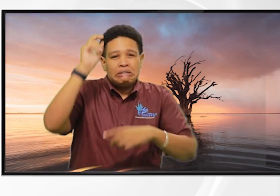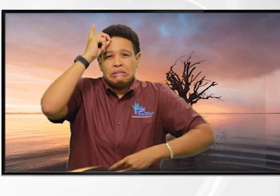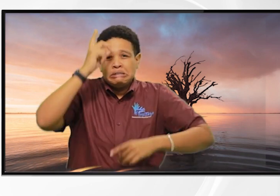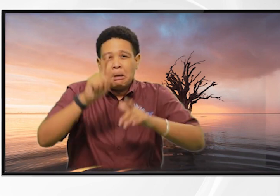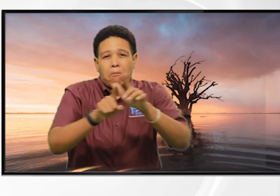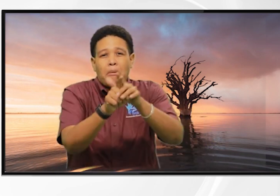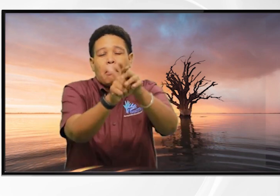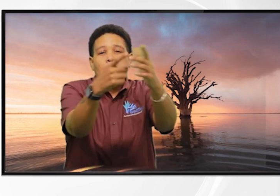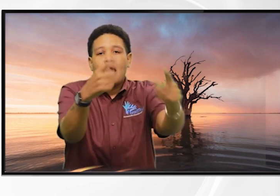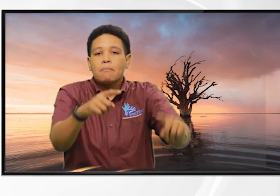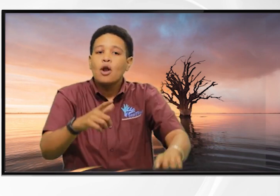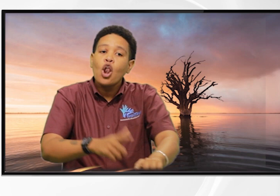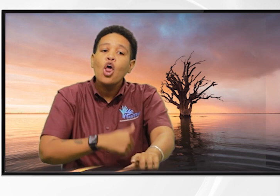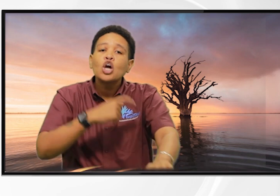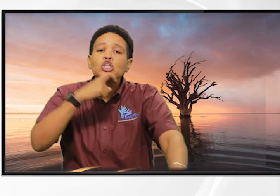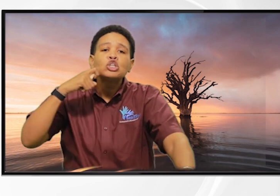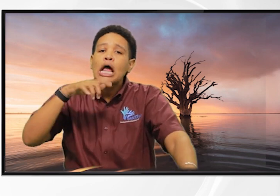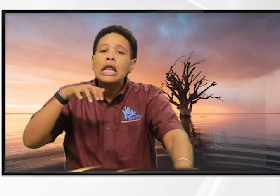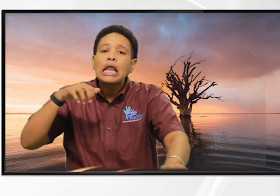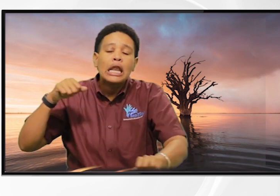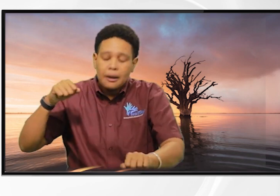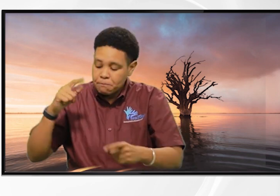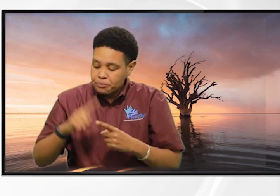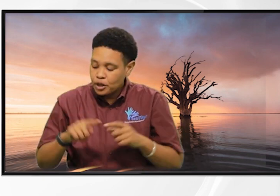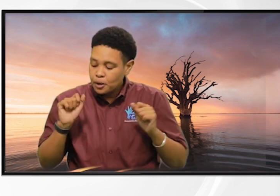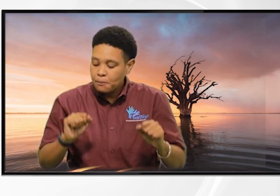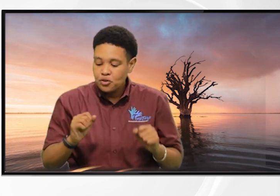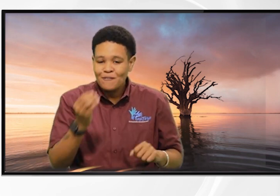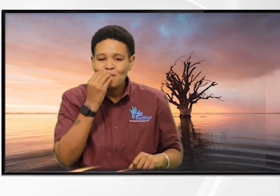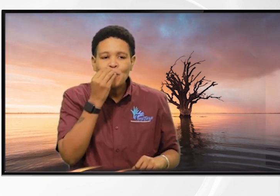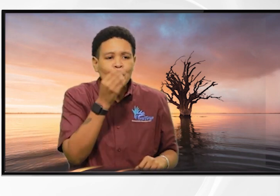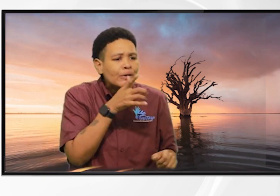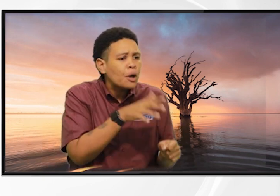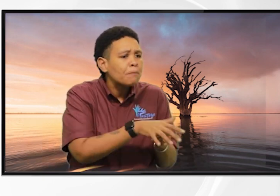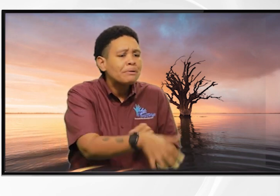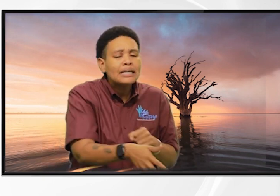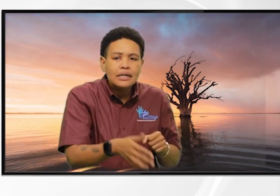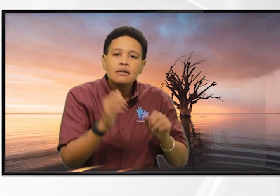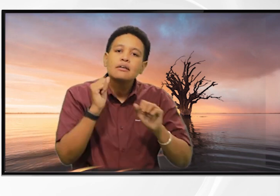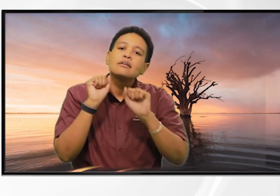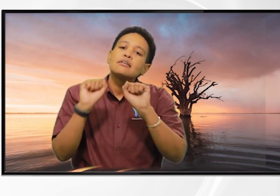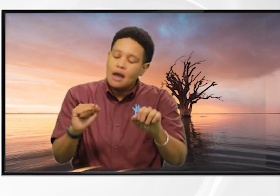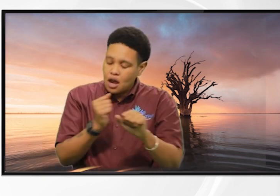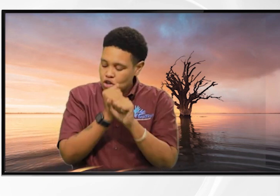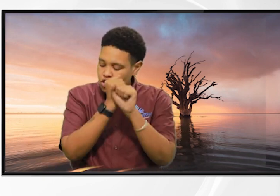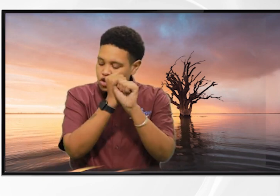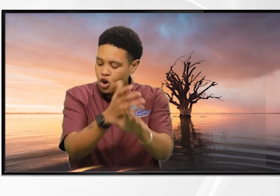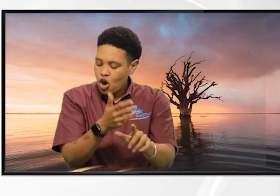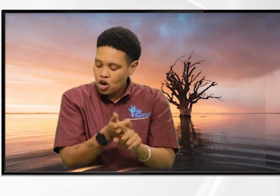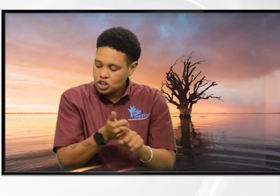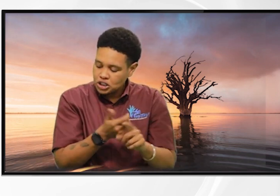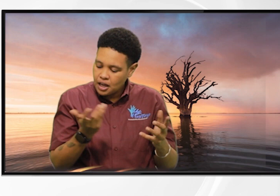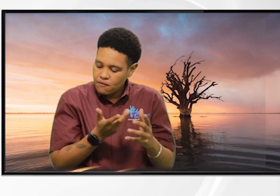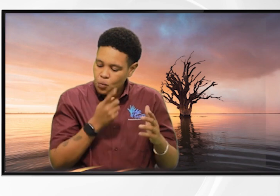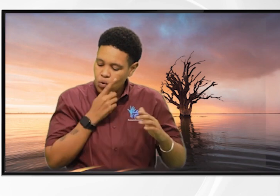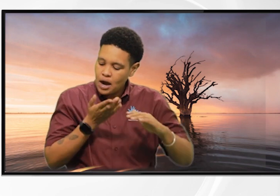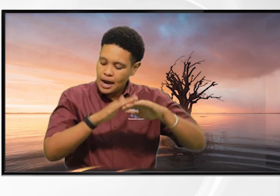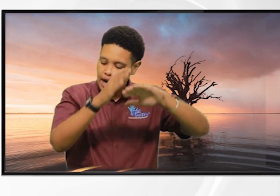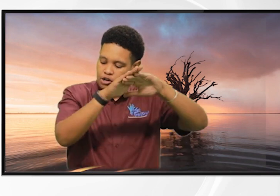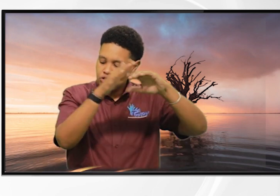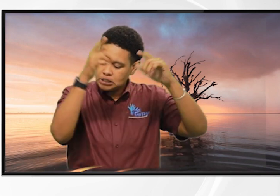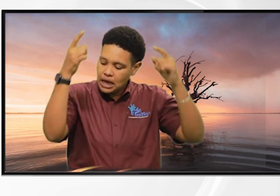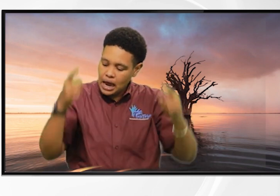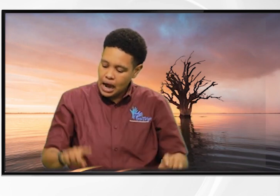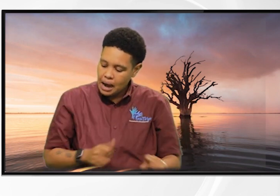drought conditions and the potential for food insecurity may likely to lead to increased incidence